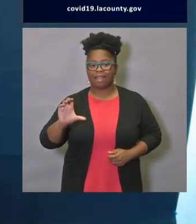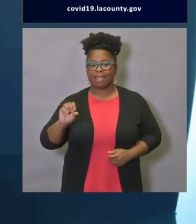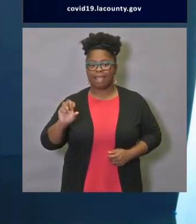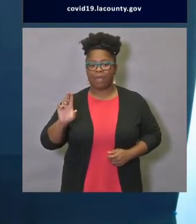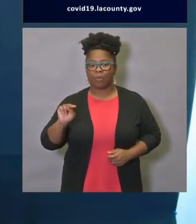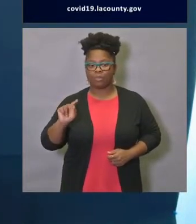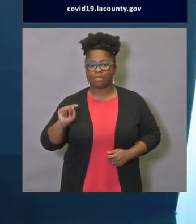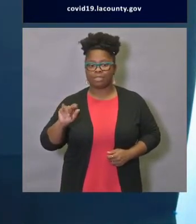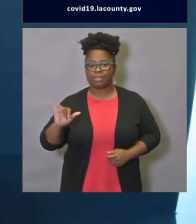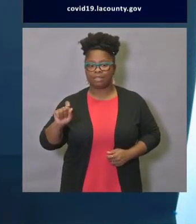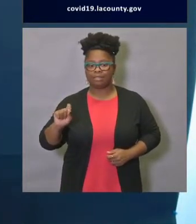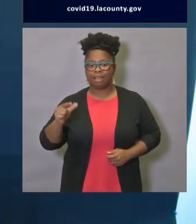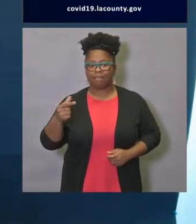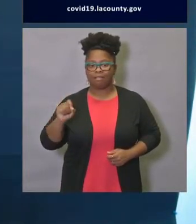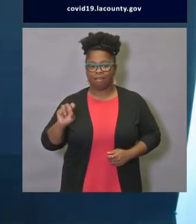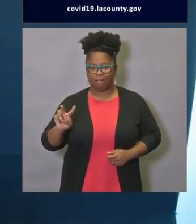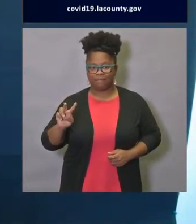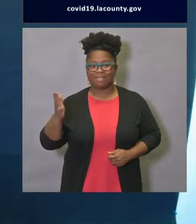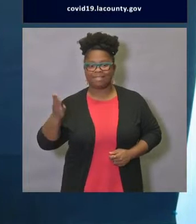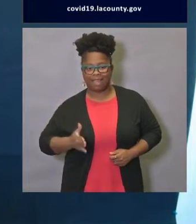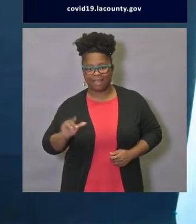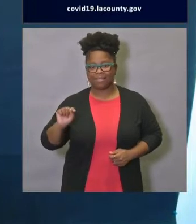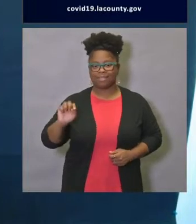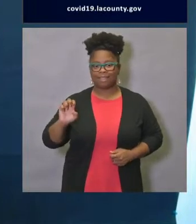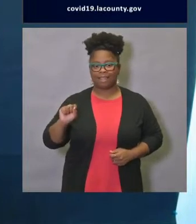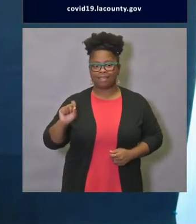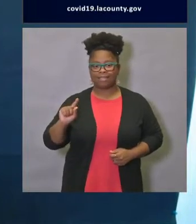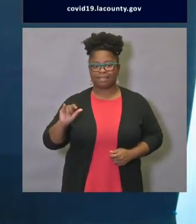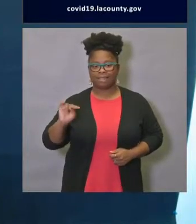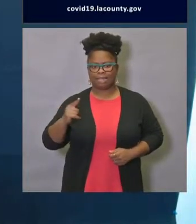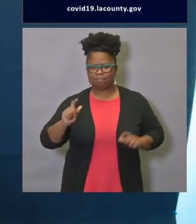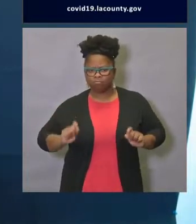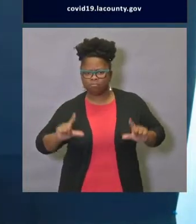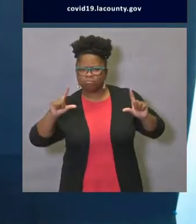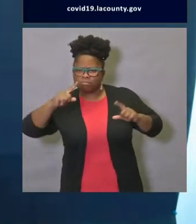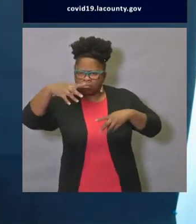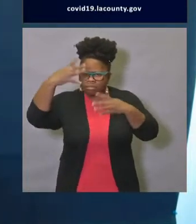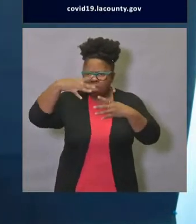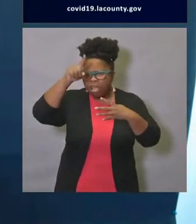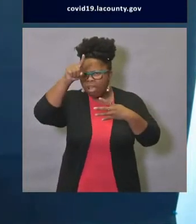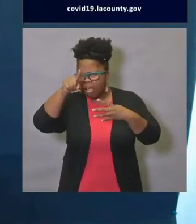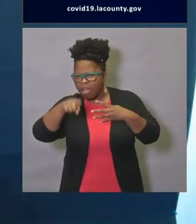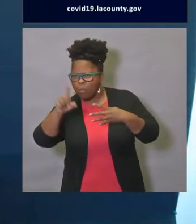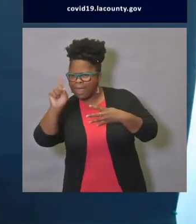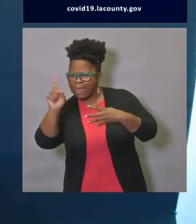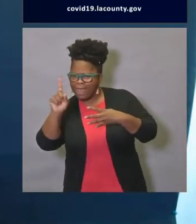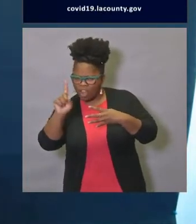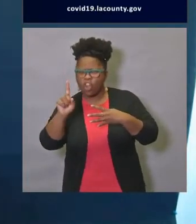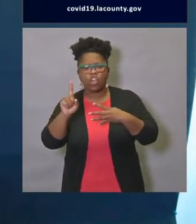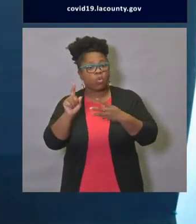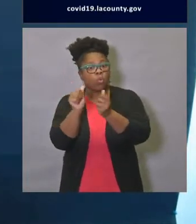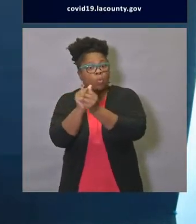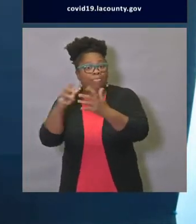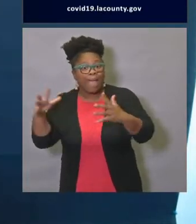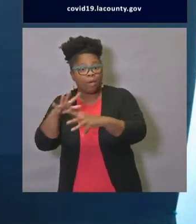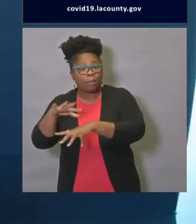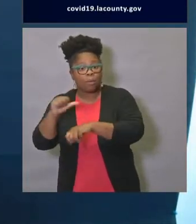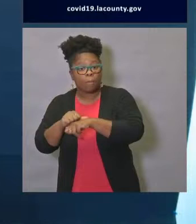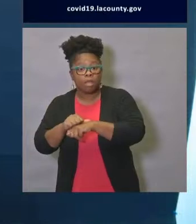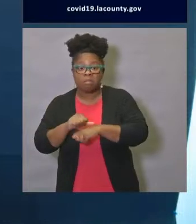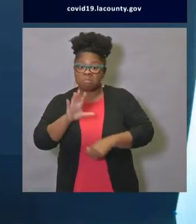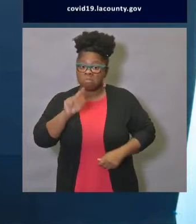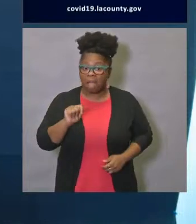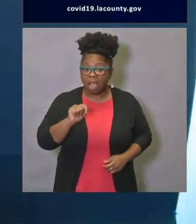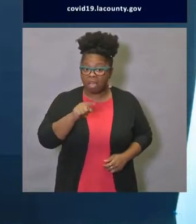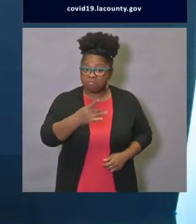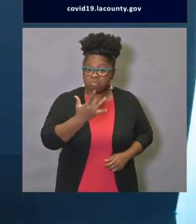covid19.lacounty.gov/testing, to view where you can go to get tested without an appointment. And of course, if you do prefer to have an appointment prior to coming for a test, you